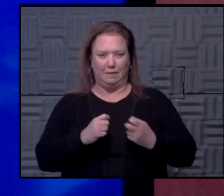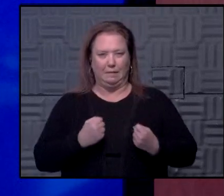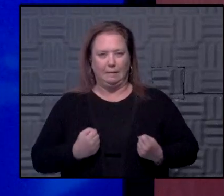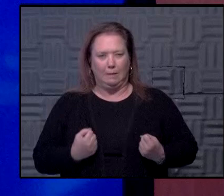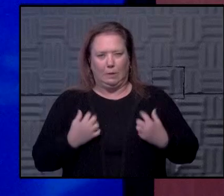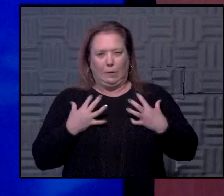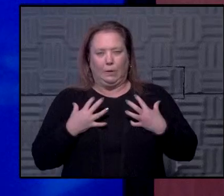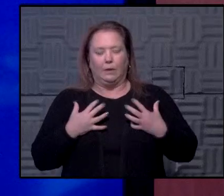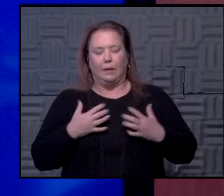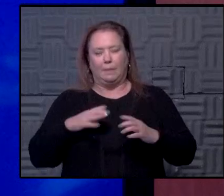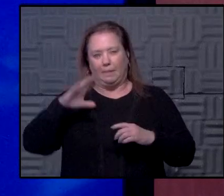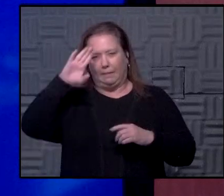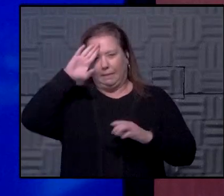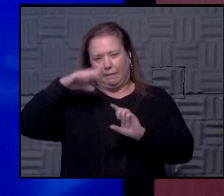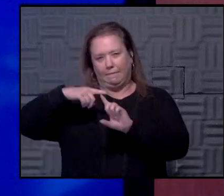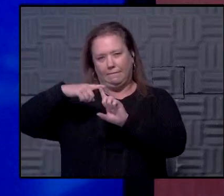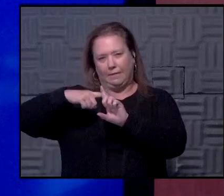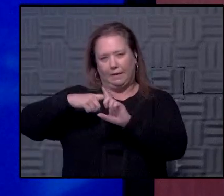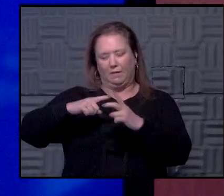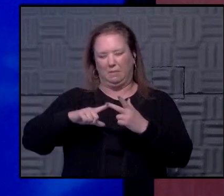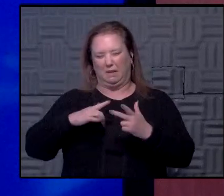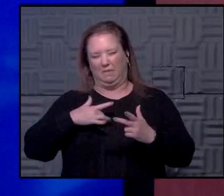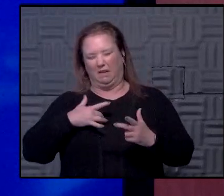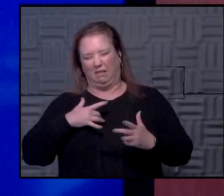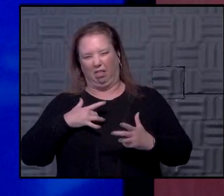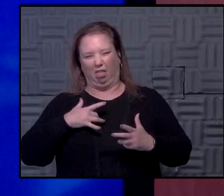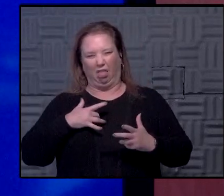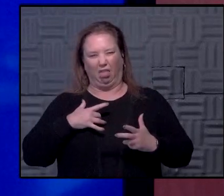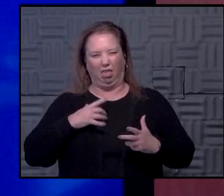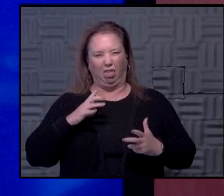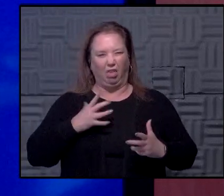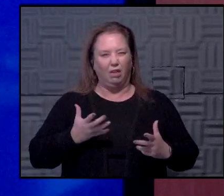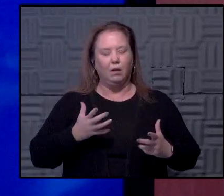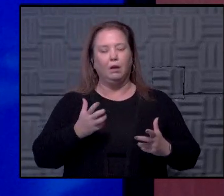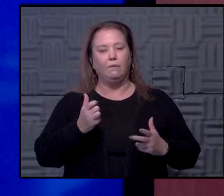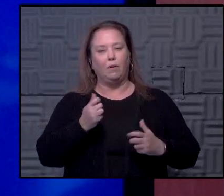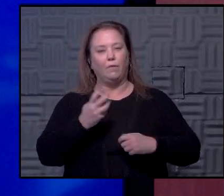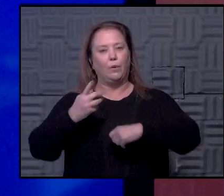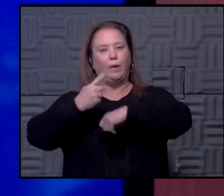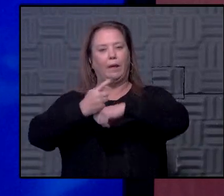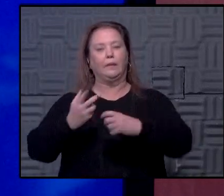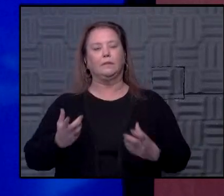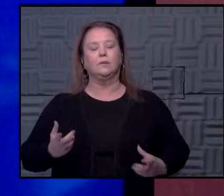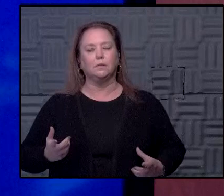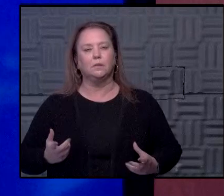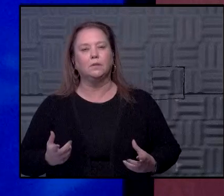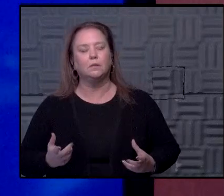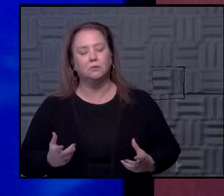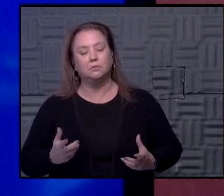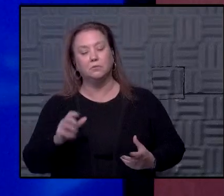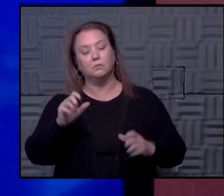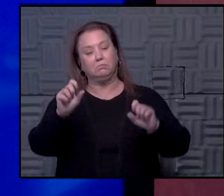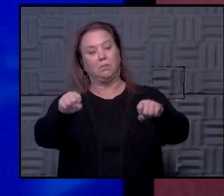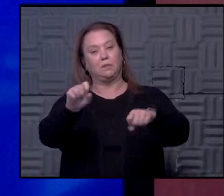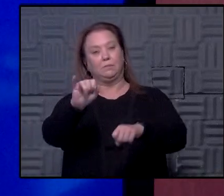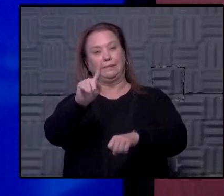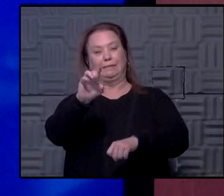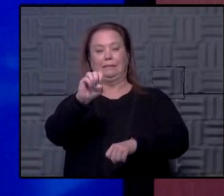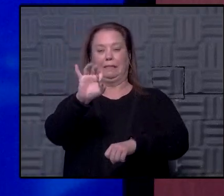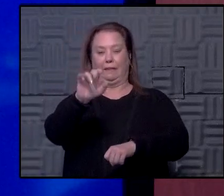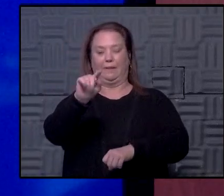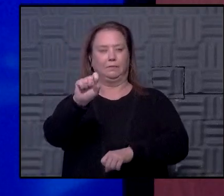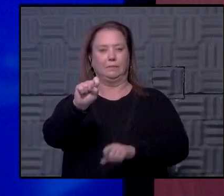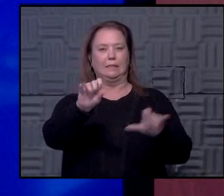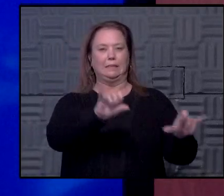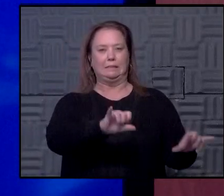chills. You may have a little fever. You may feel pretty crummy for a couple of days. And so you may have a lot of side effects. And those are the kind of side effects,